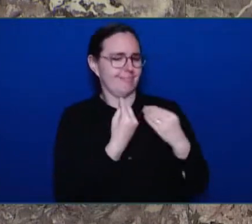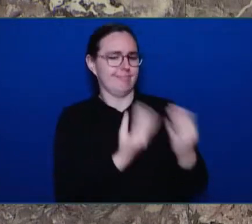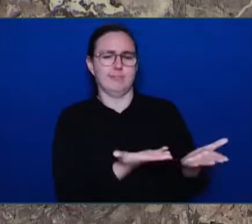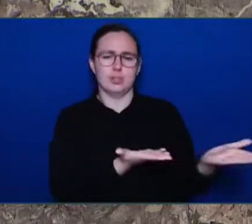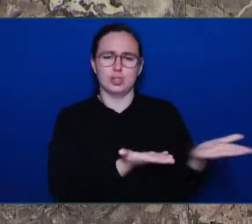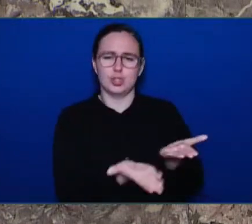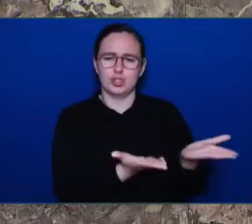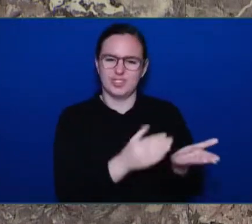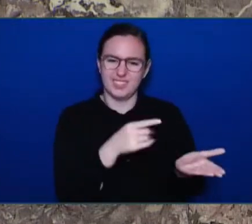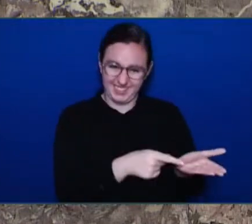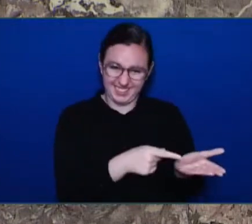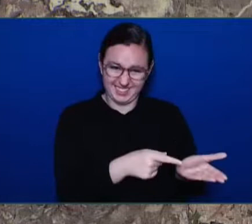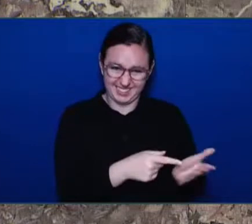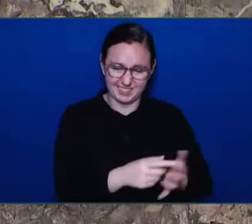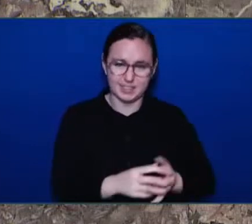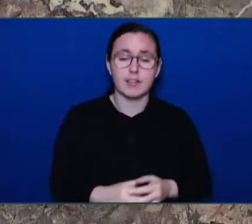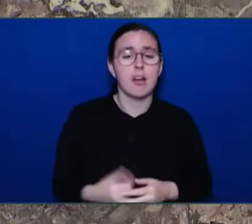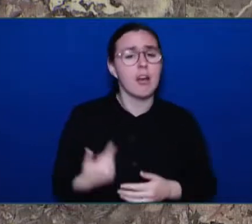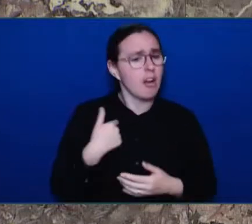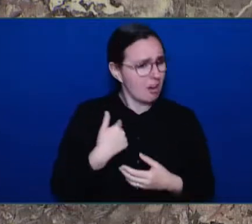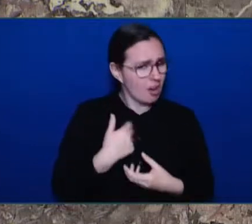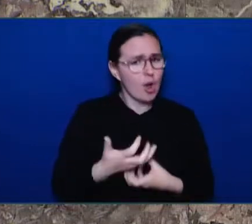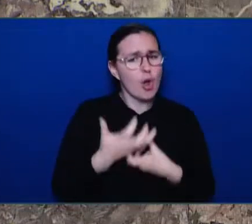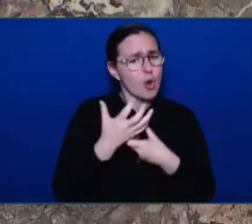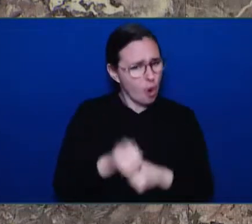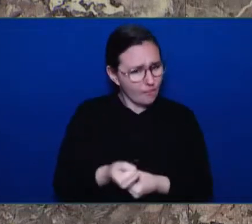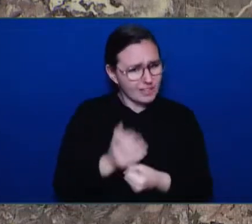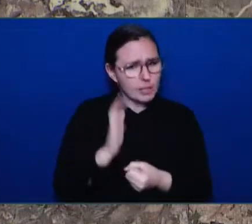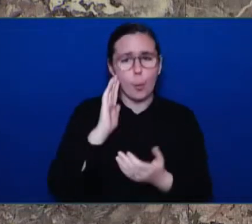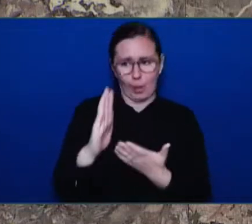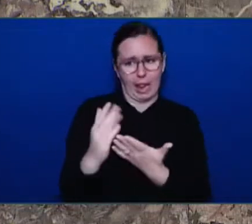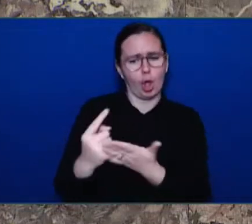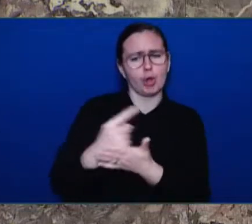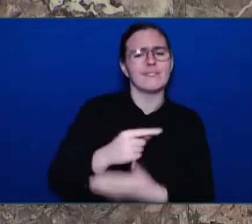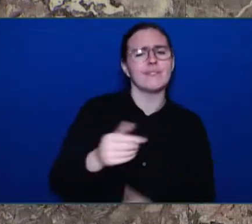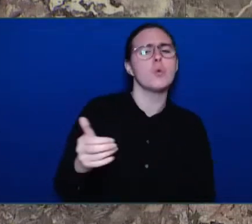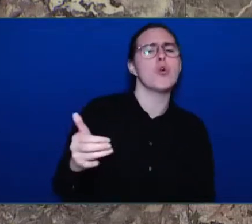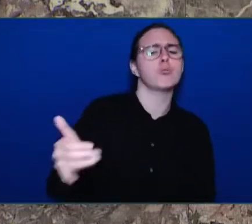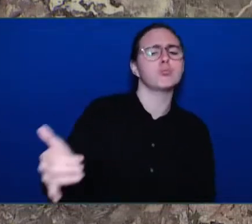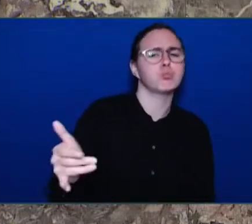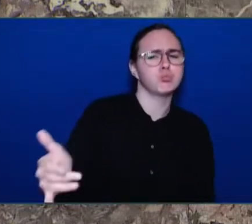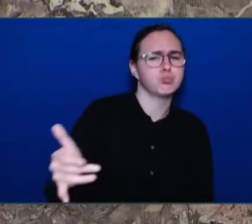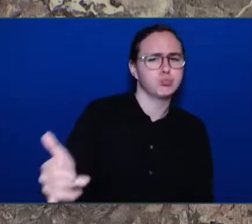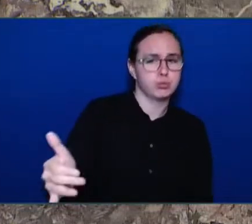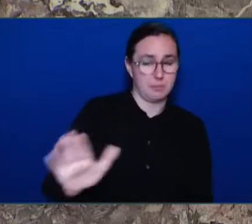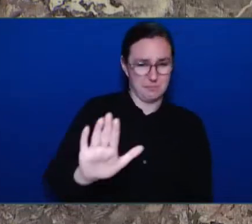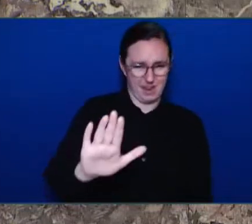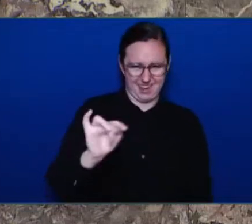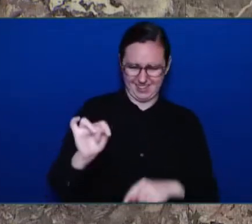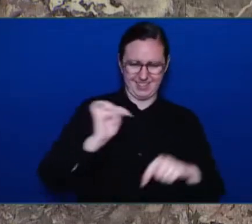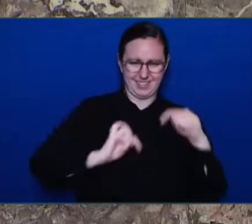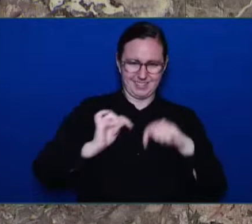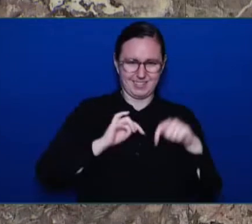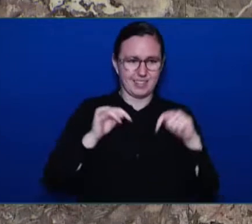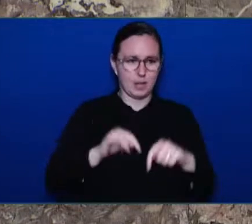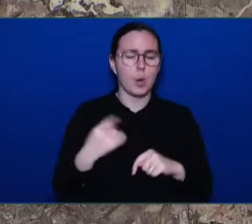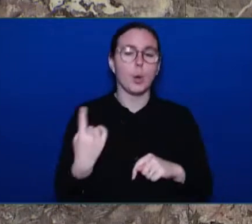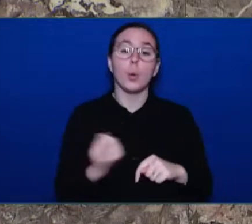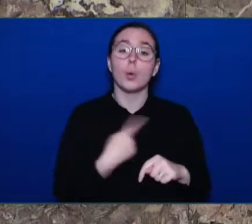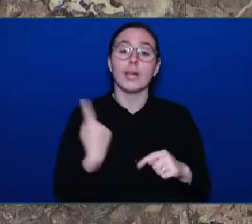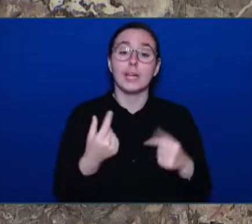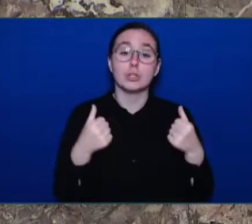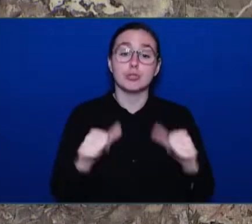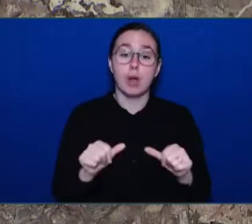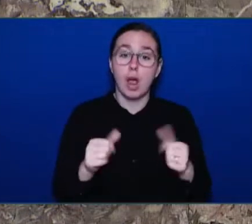but I'll point to where we do in a surgical way the interventions that advocates and people with